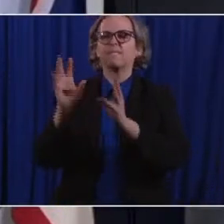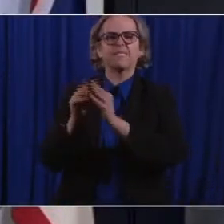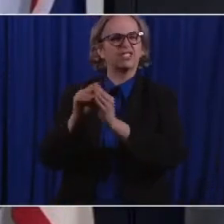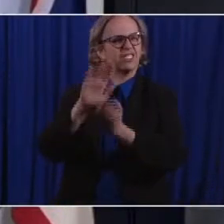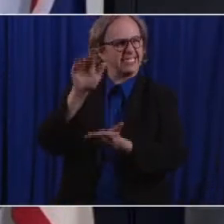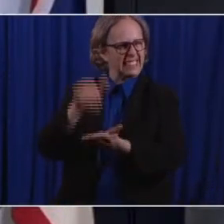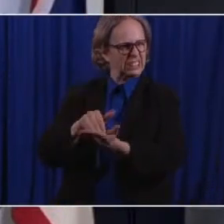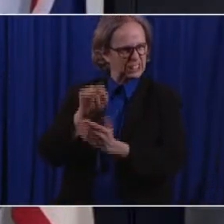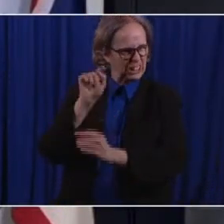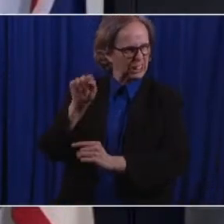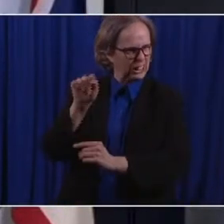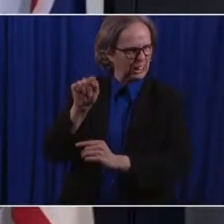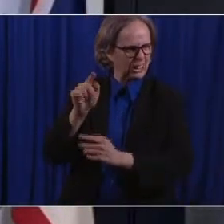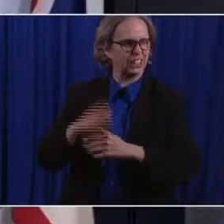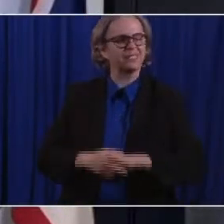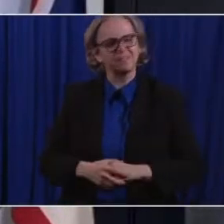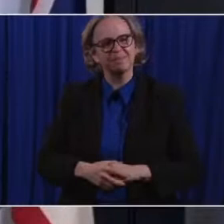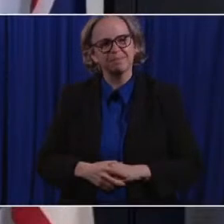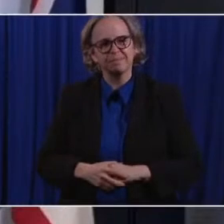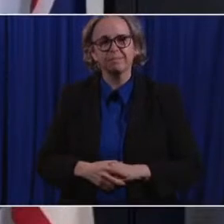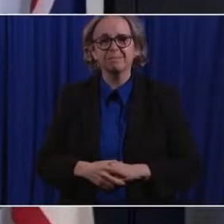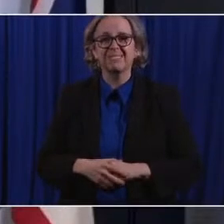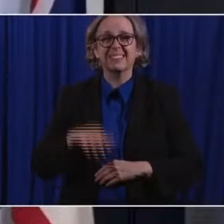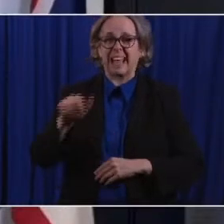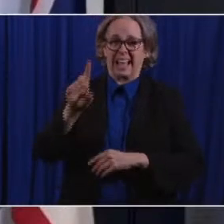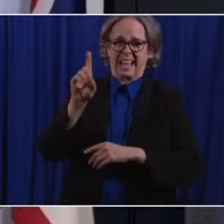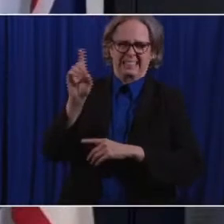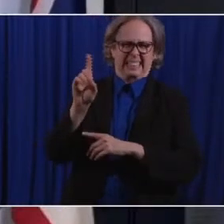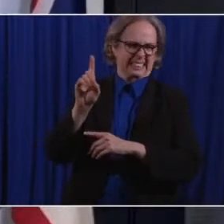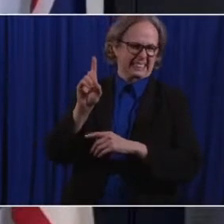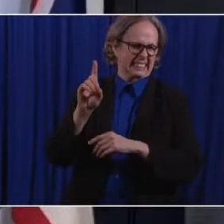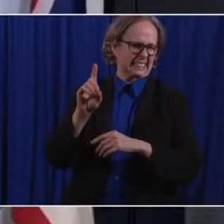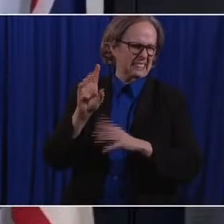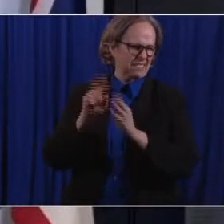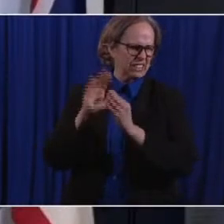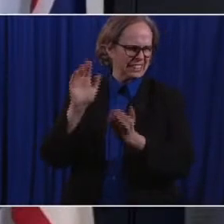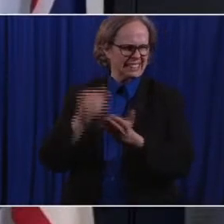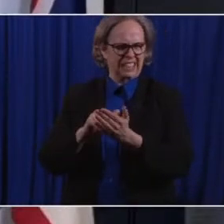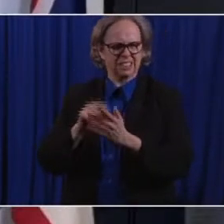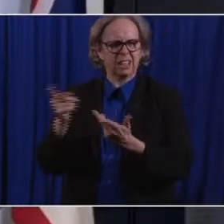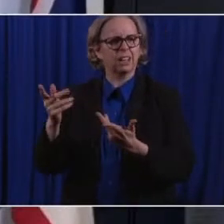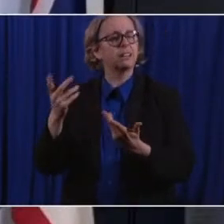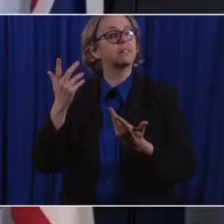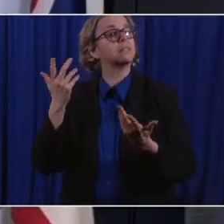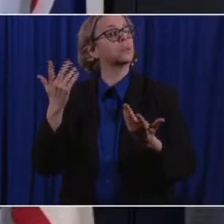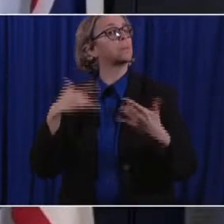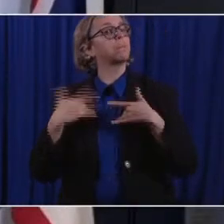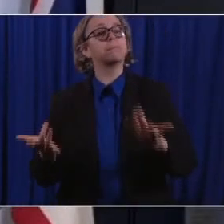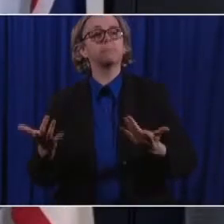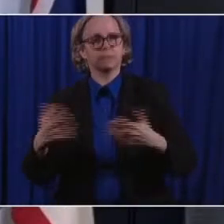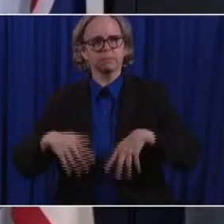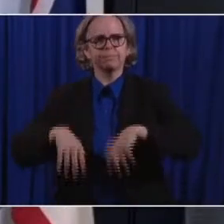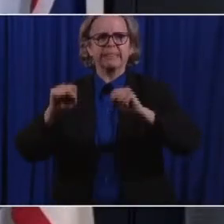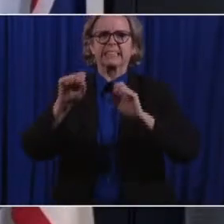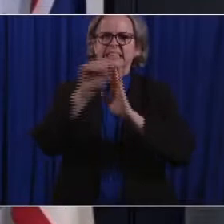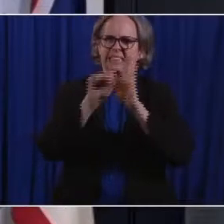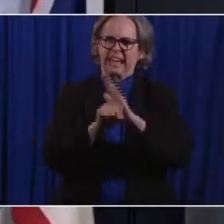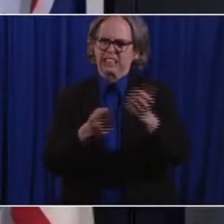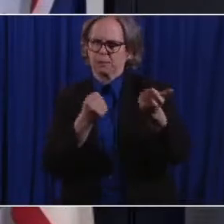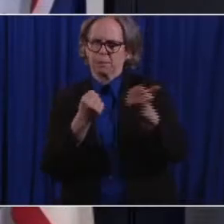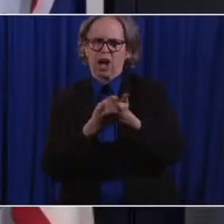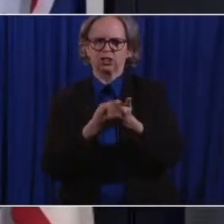site of one of more than a dozen state-sponsored regional mass vaccination